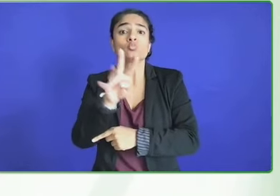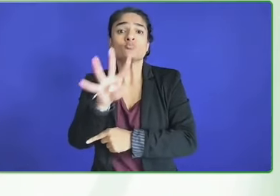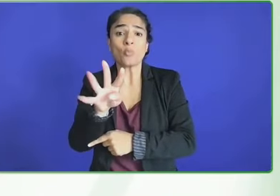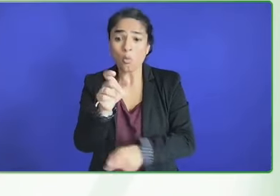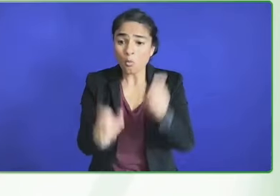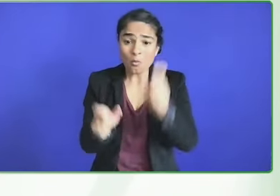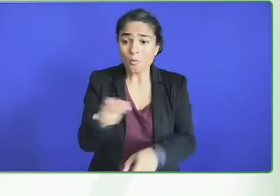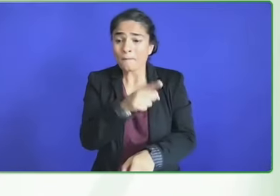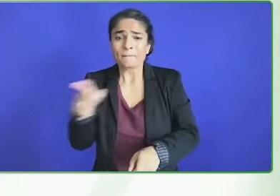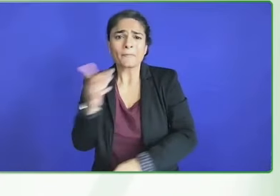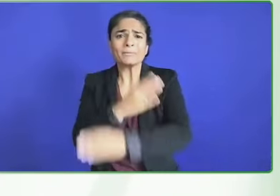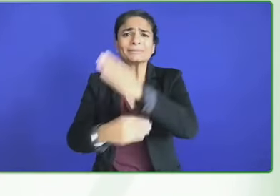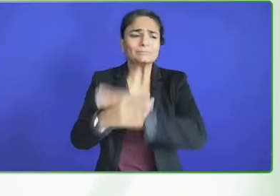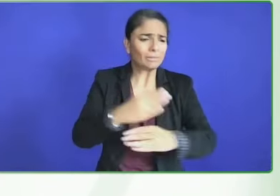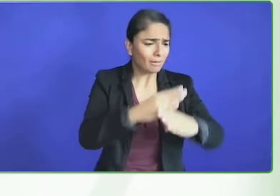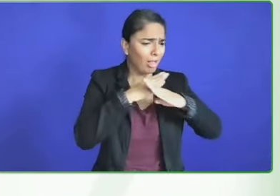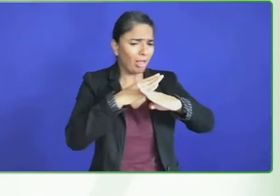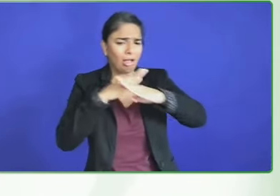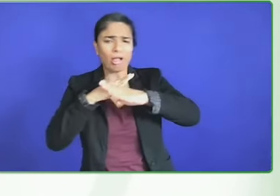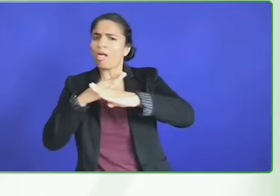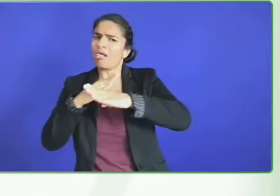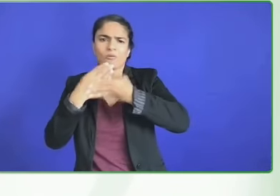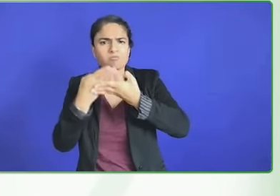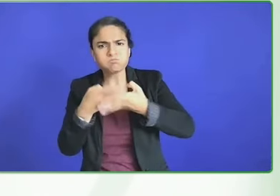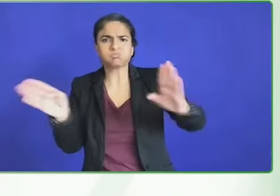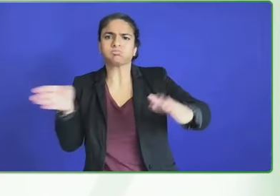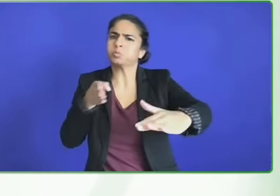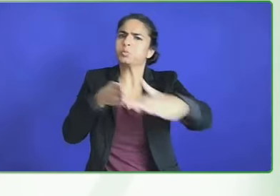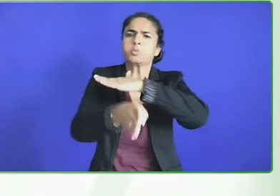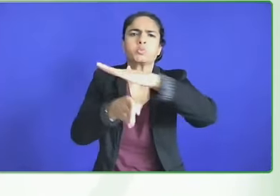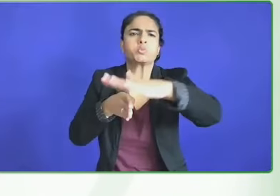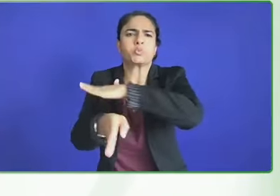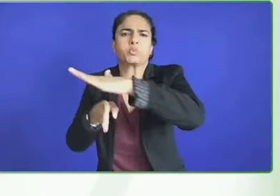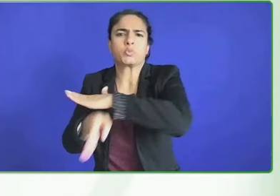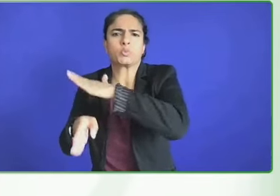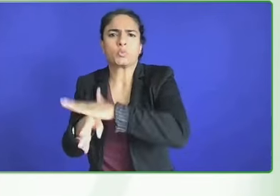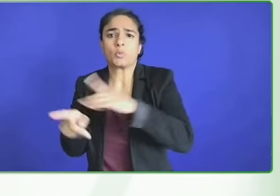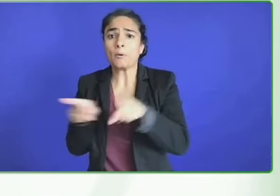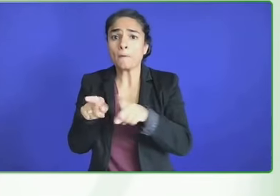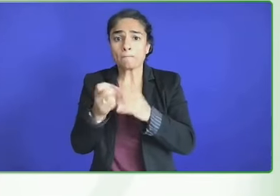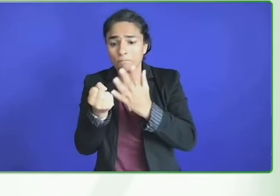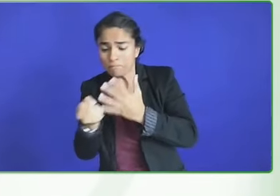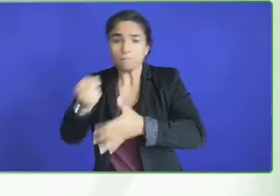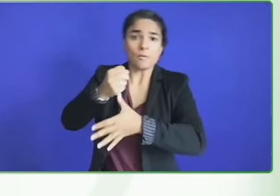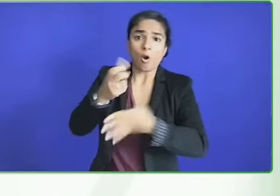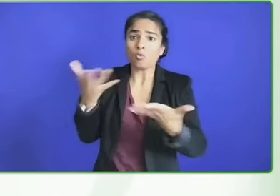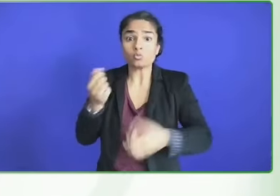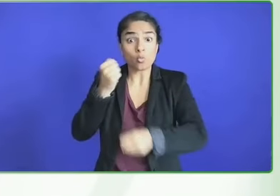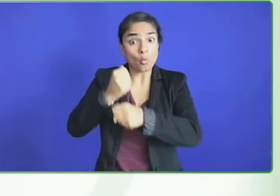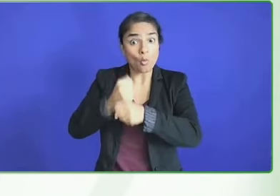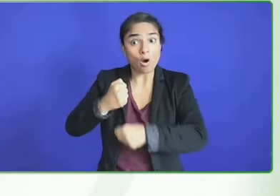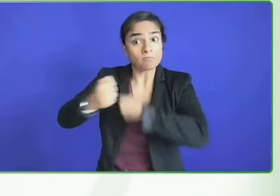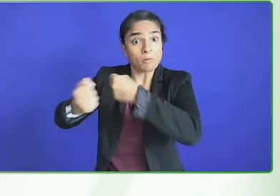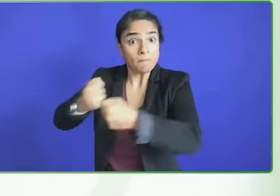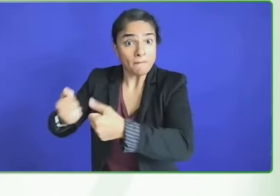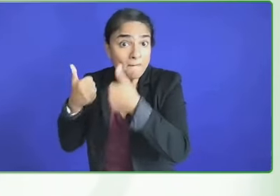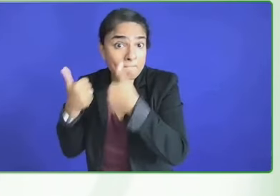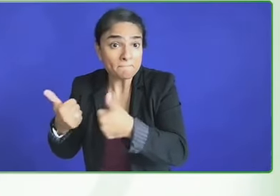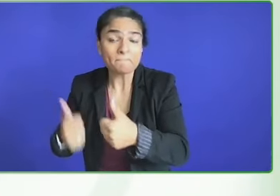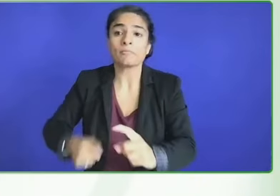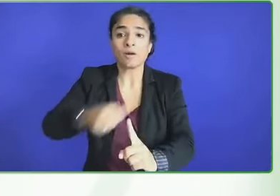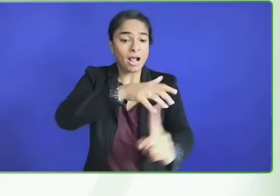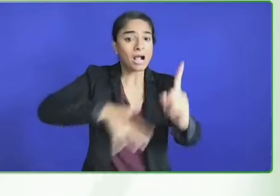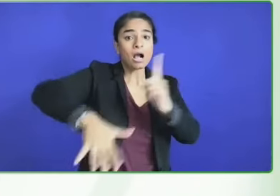transportation. Needless to say, success will require leadership and accountability at all levels of government and